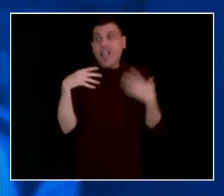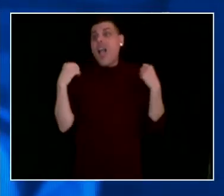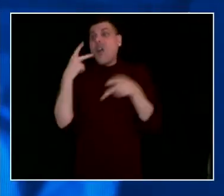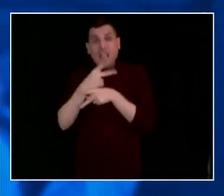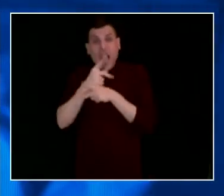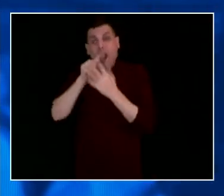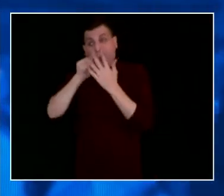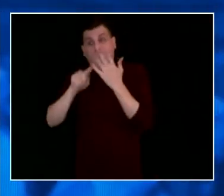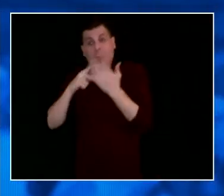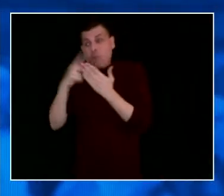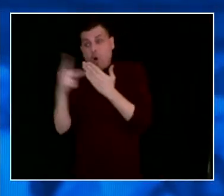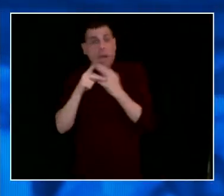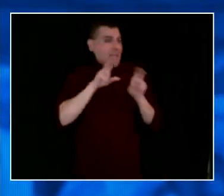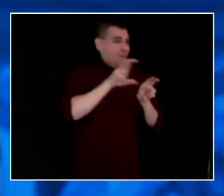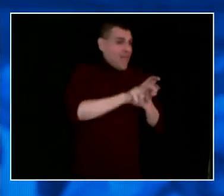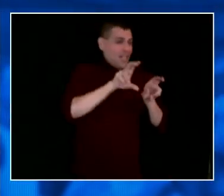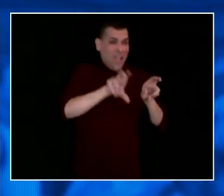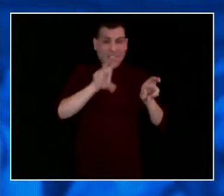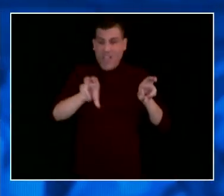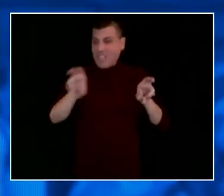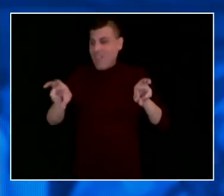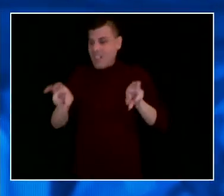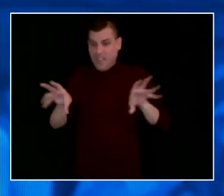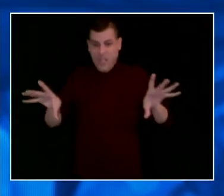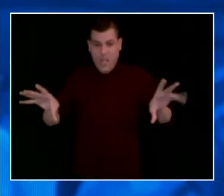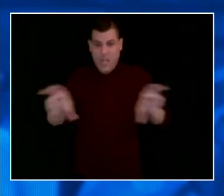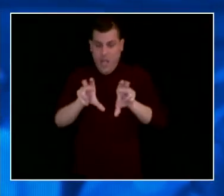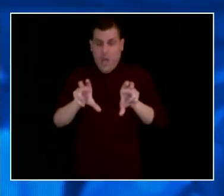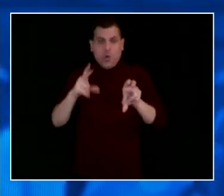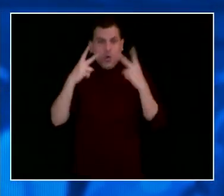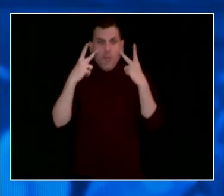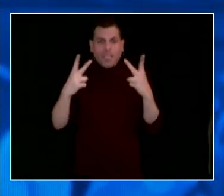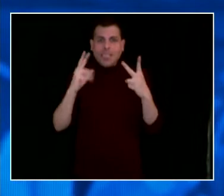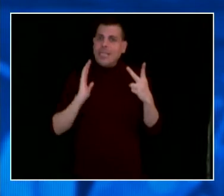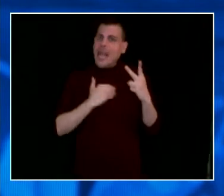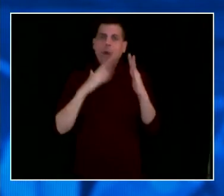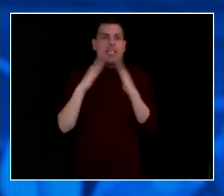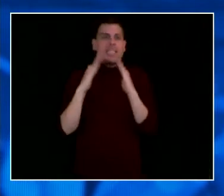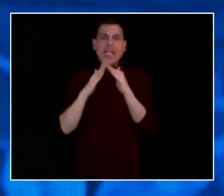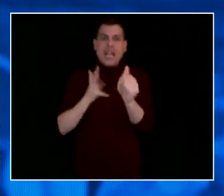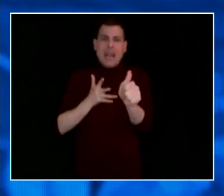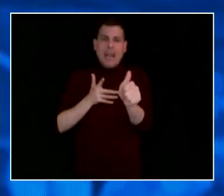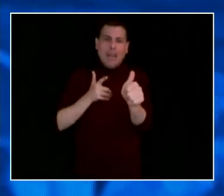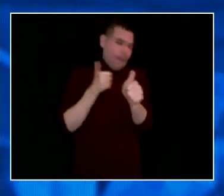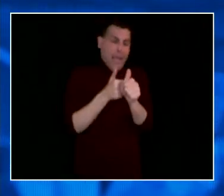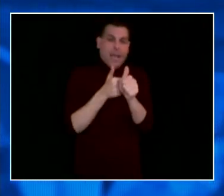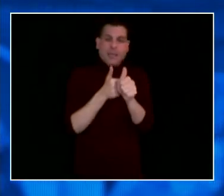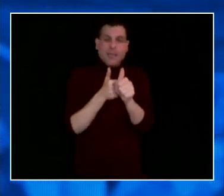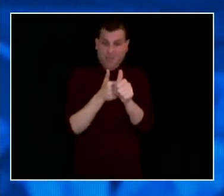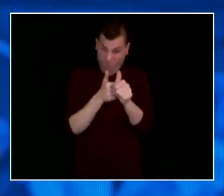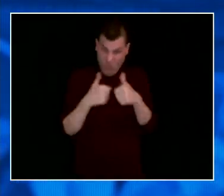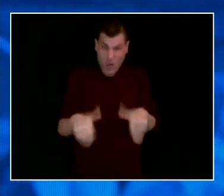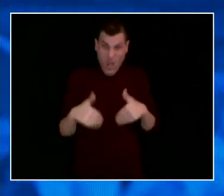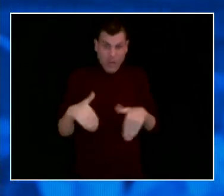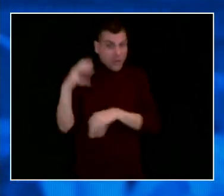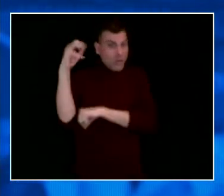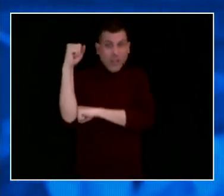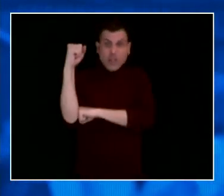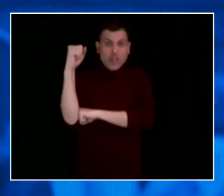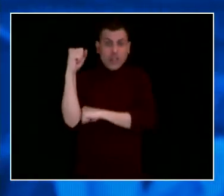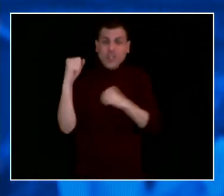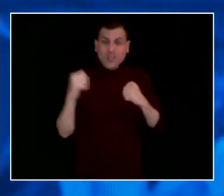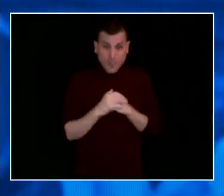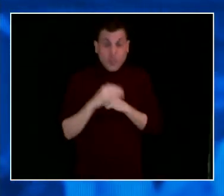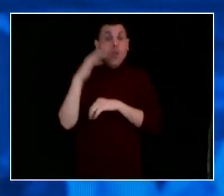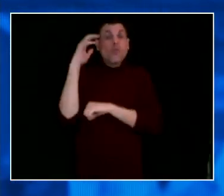has seen a comeback like no other. Let's look at the numbers. Starting with a record